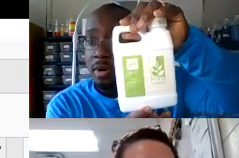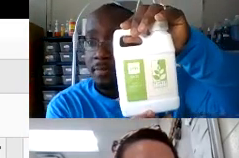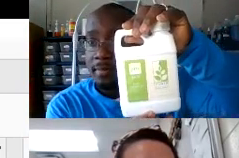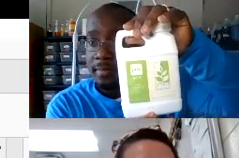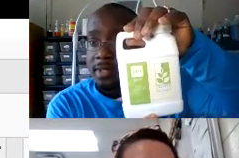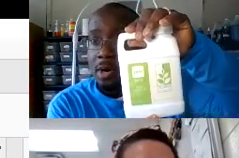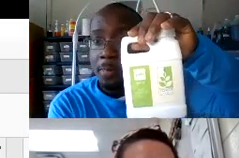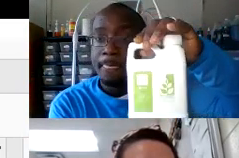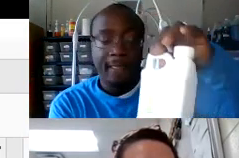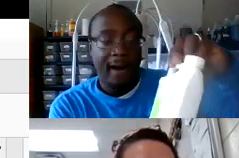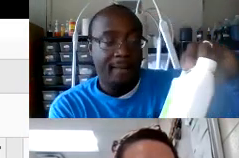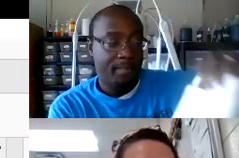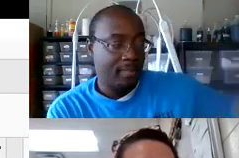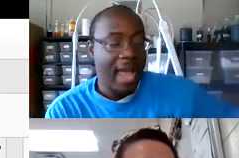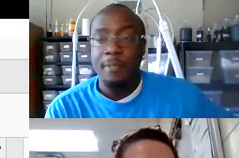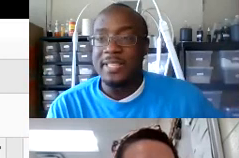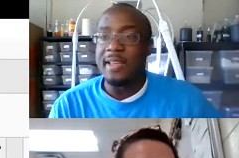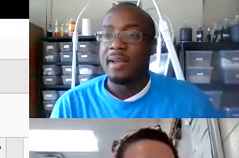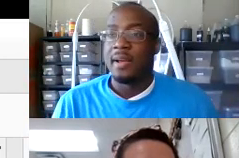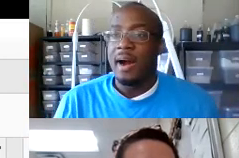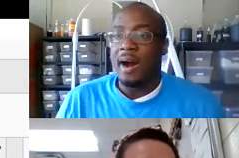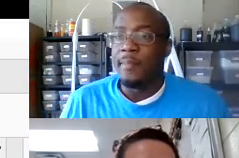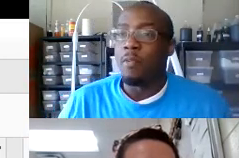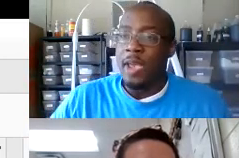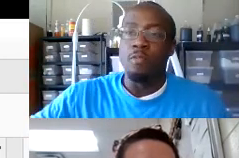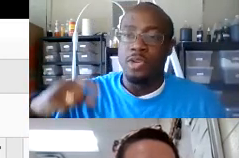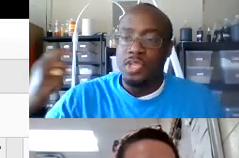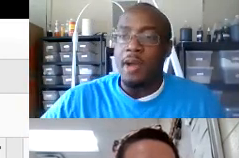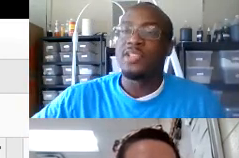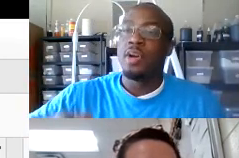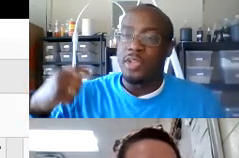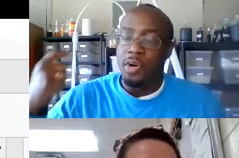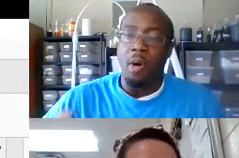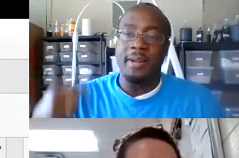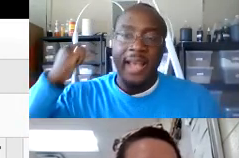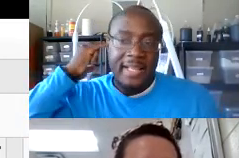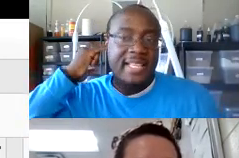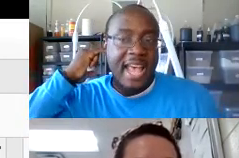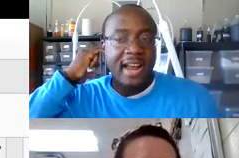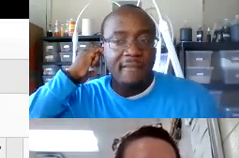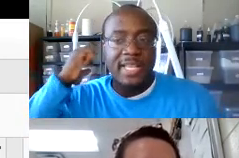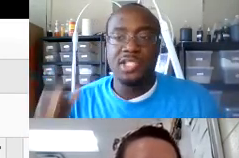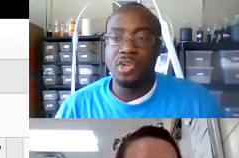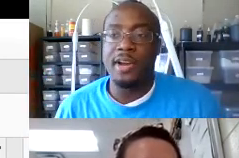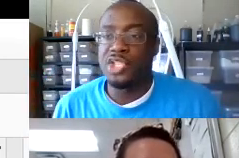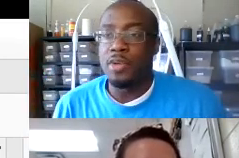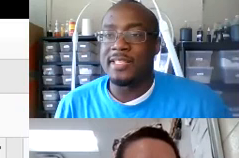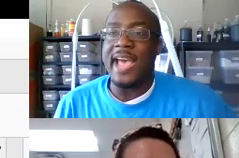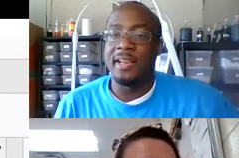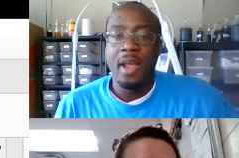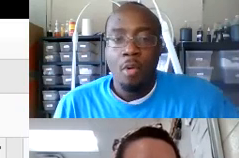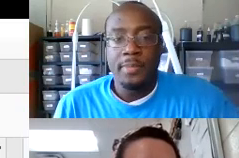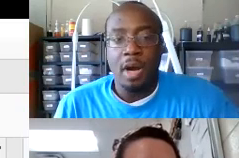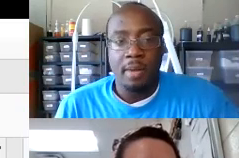to buy some more. So I would say when you start to growing, let's have that conversation so I can